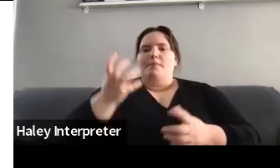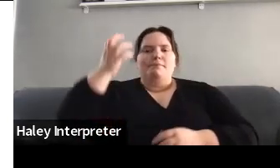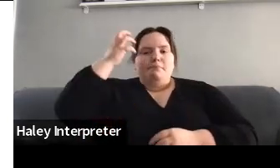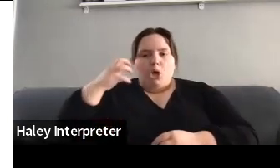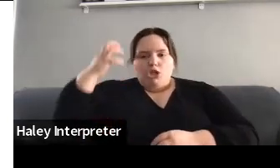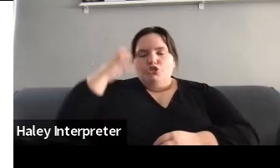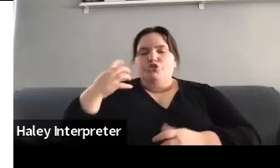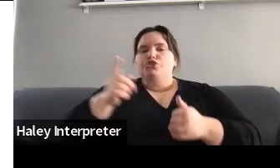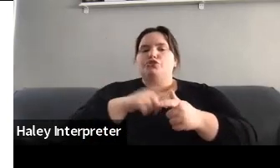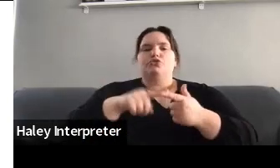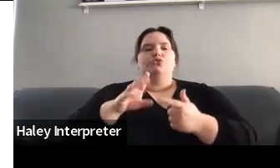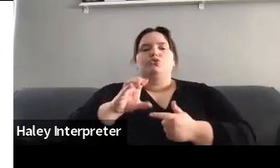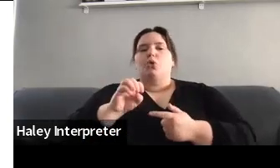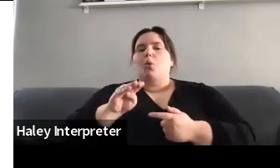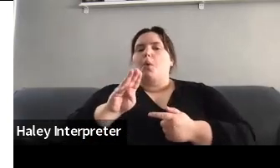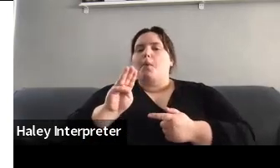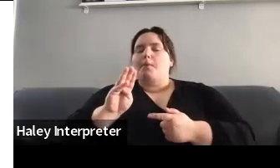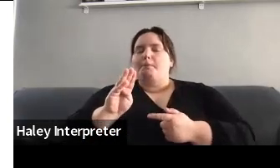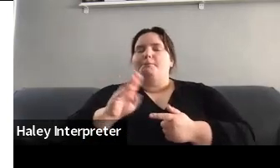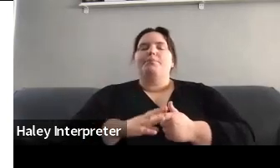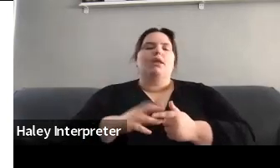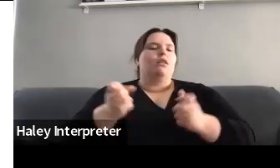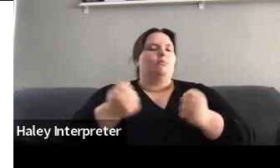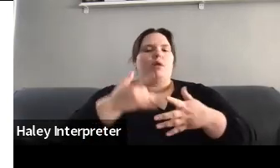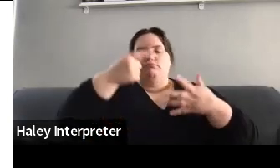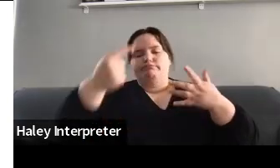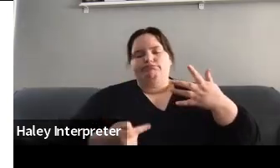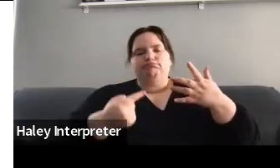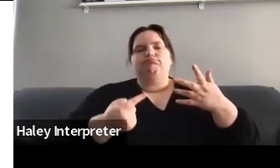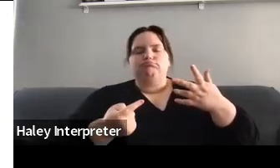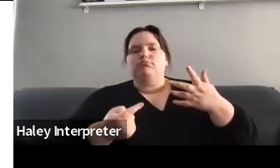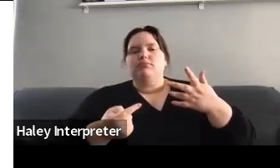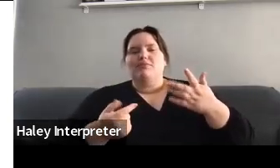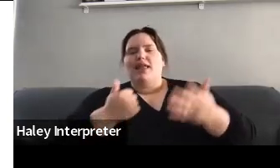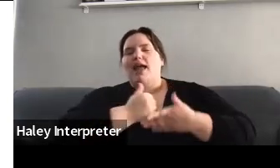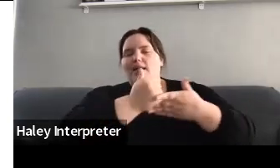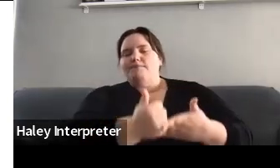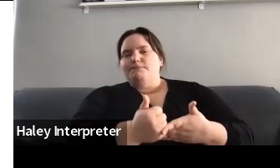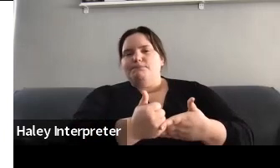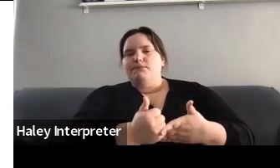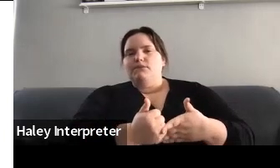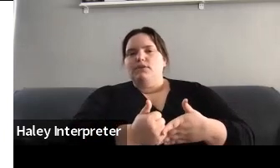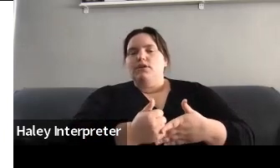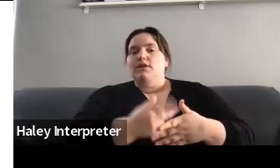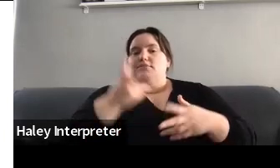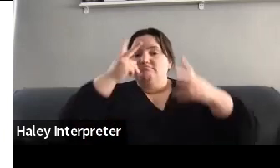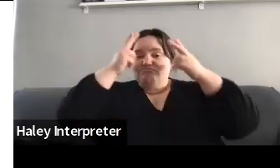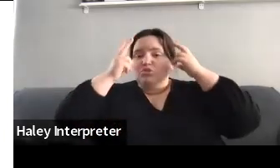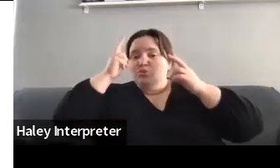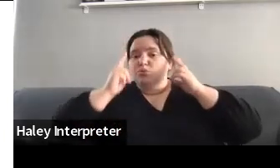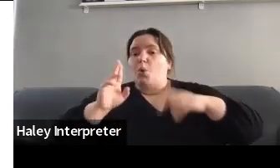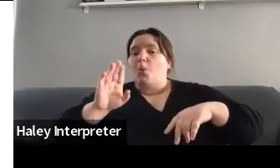so many available out there for helping to um, groom your dog or